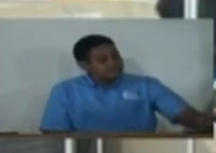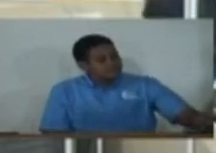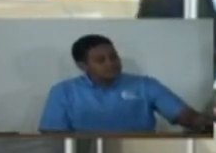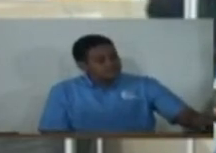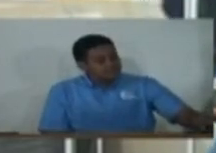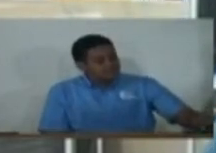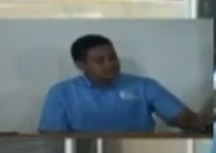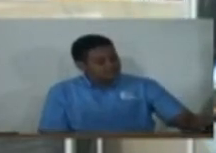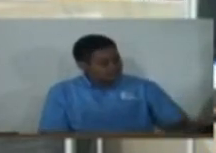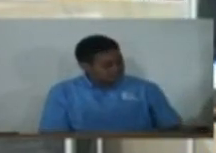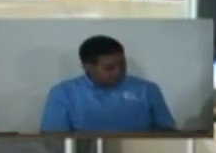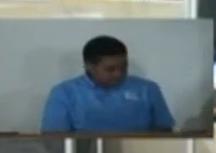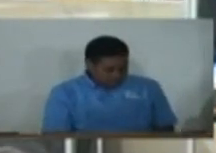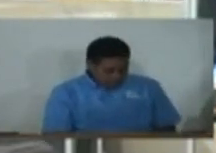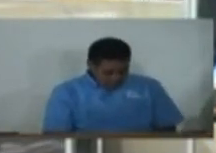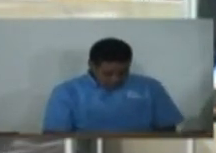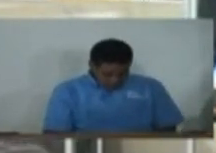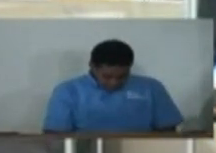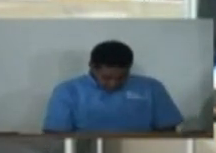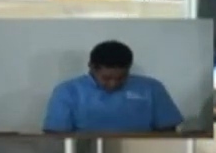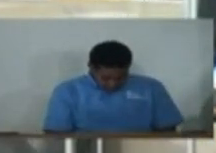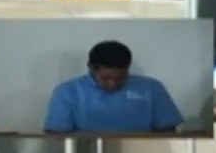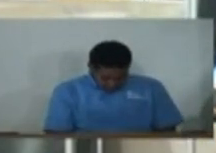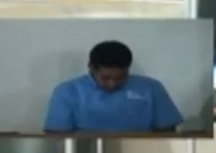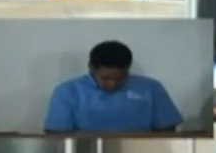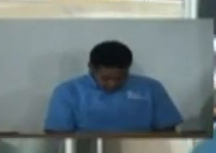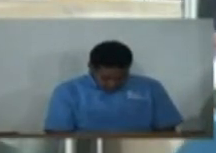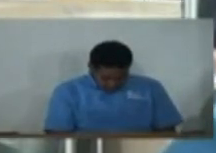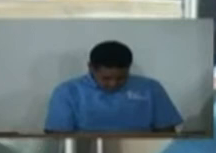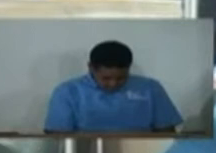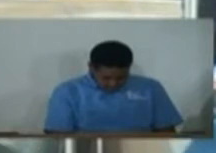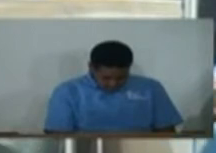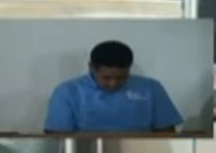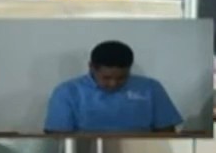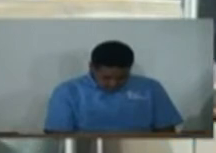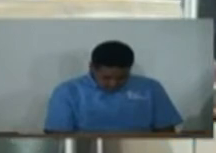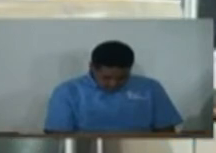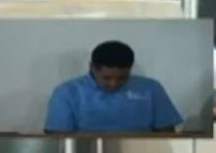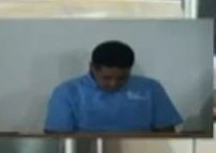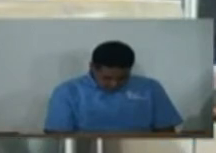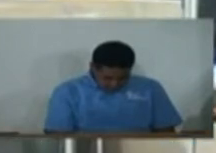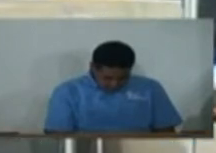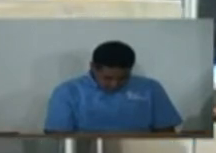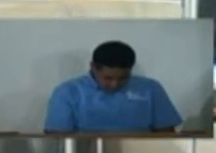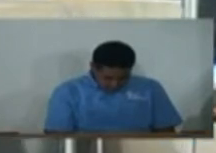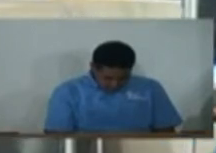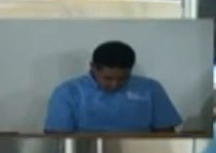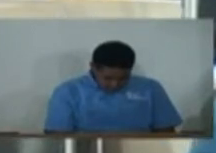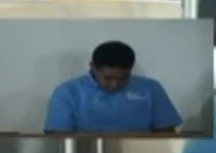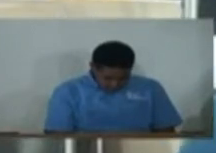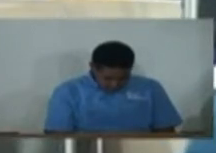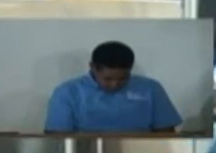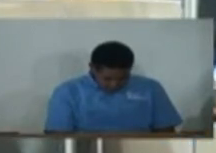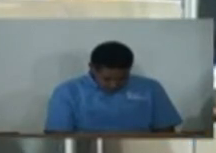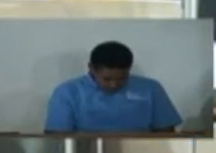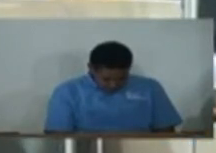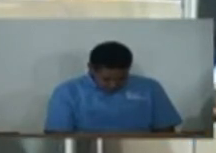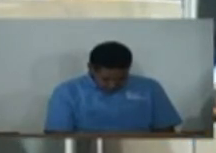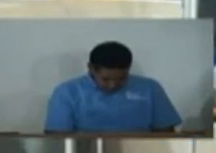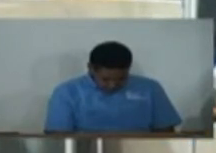way to show the people of Jamaica that we lead by